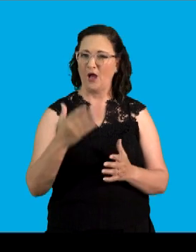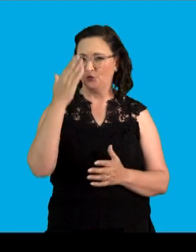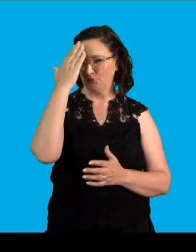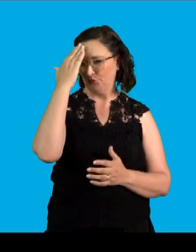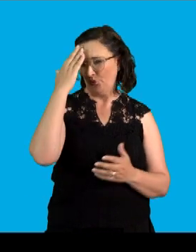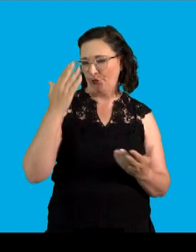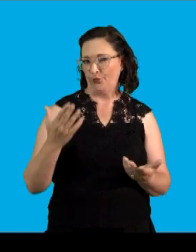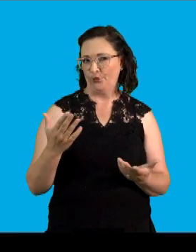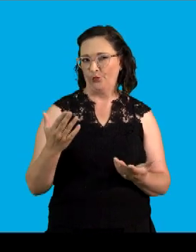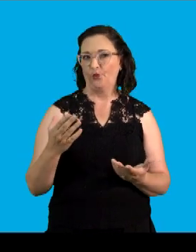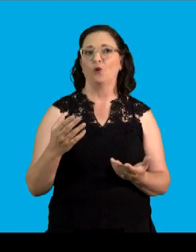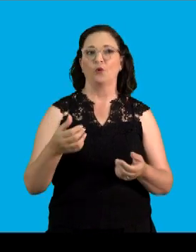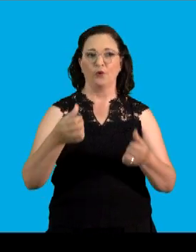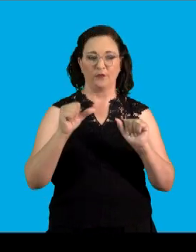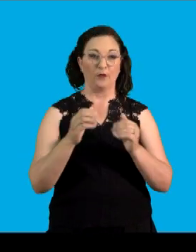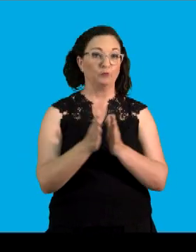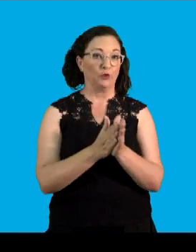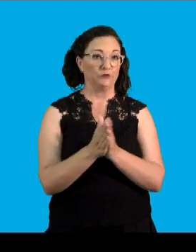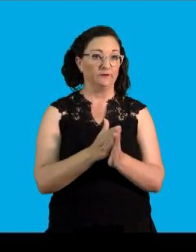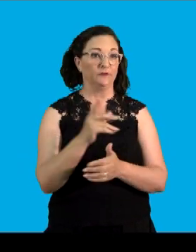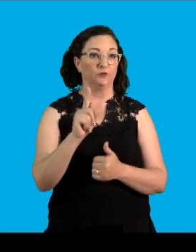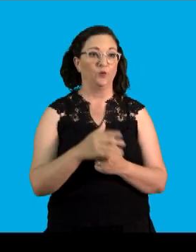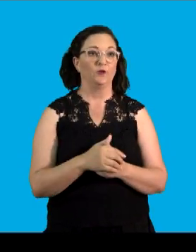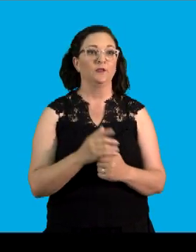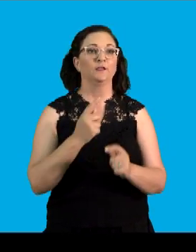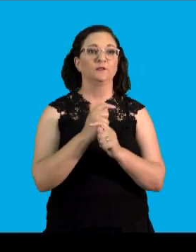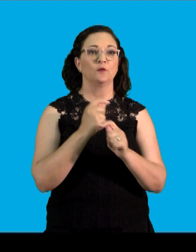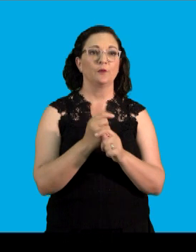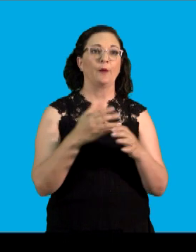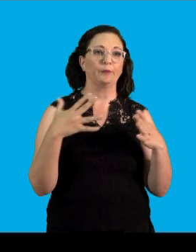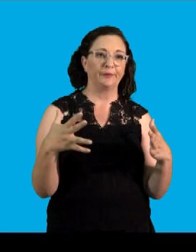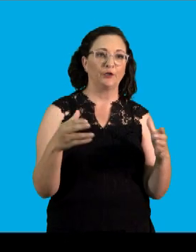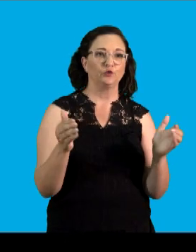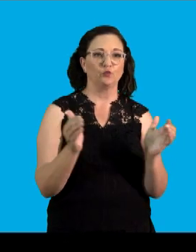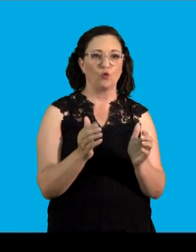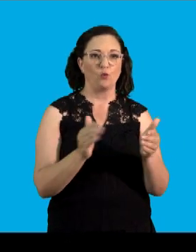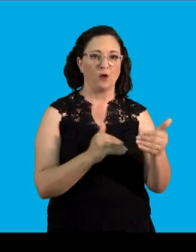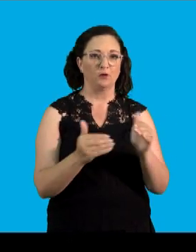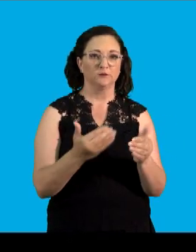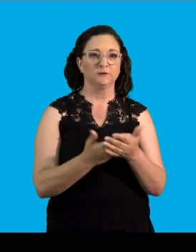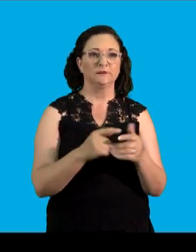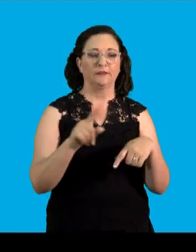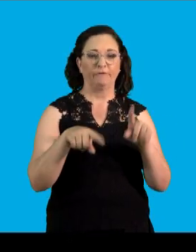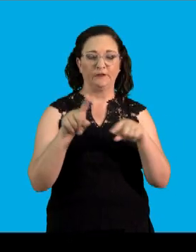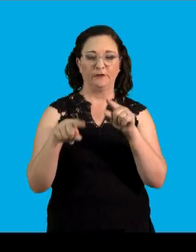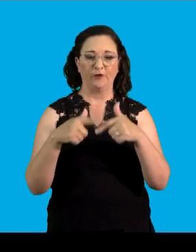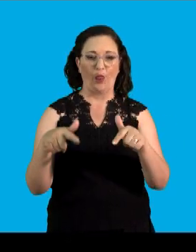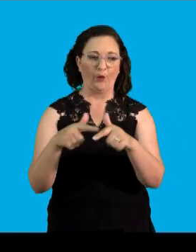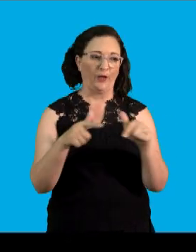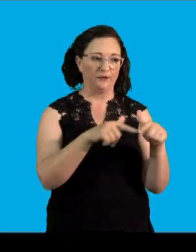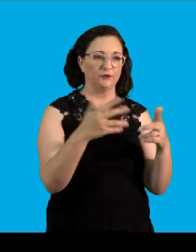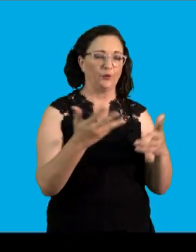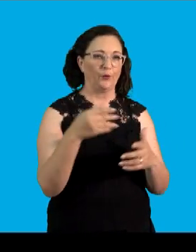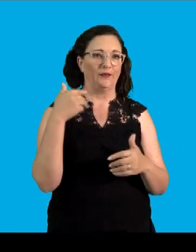know that it's a tertiary sector? The motivation will tell us now. They transport big and small parcels to different locations in